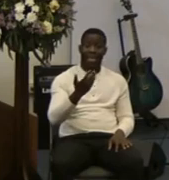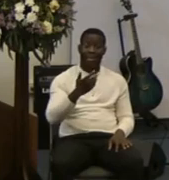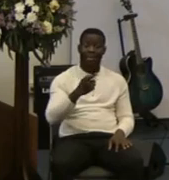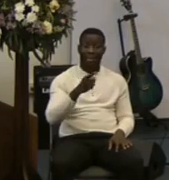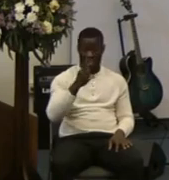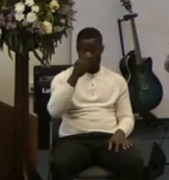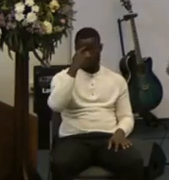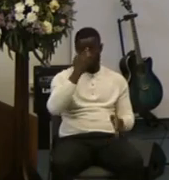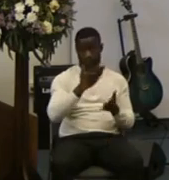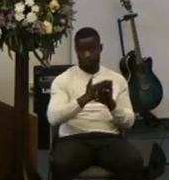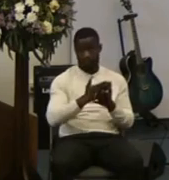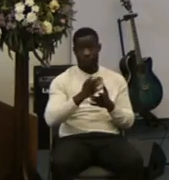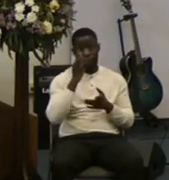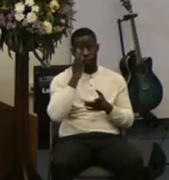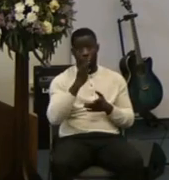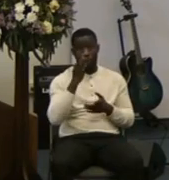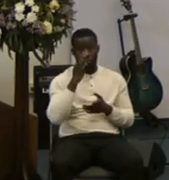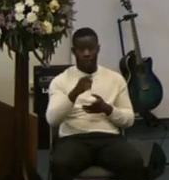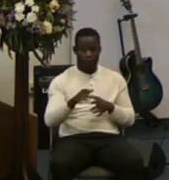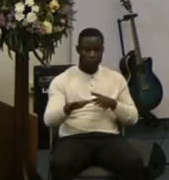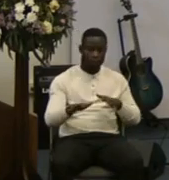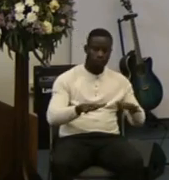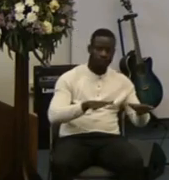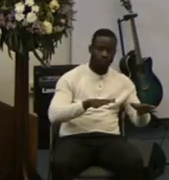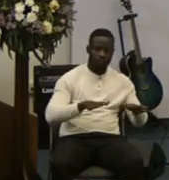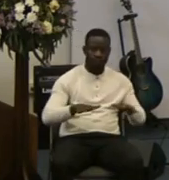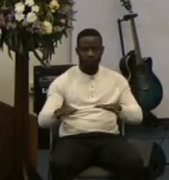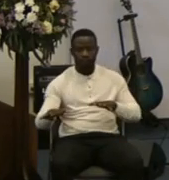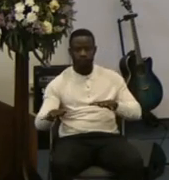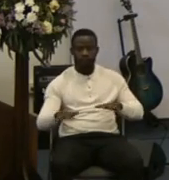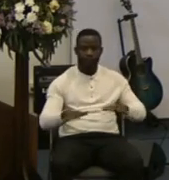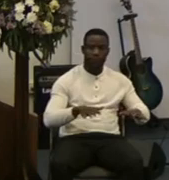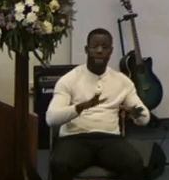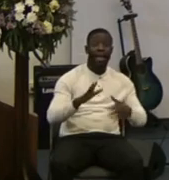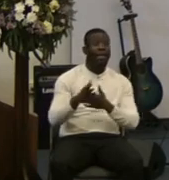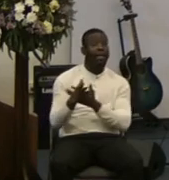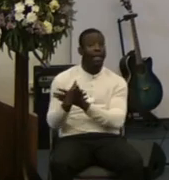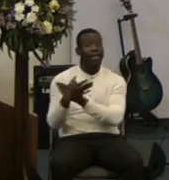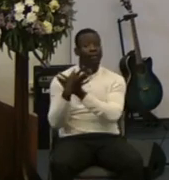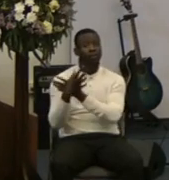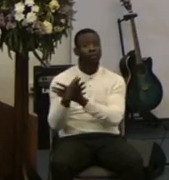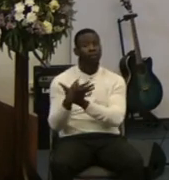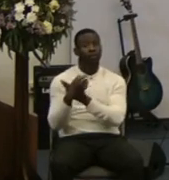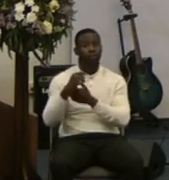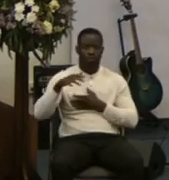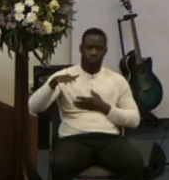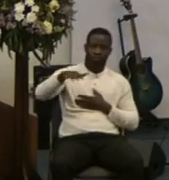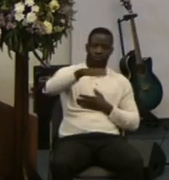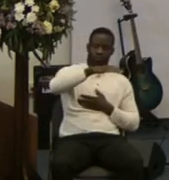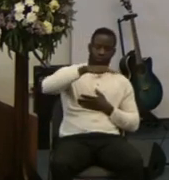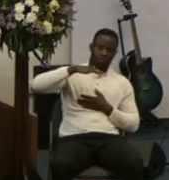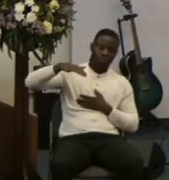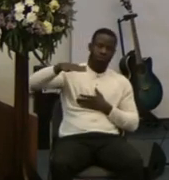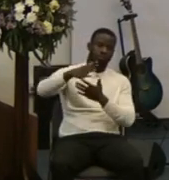it was believed that when the waters moved, an angel was hovering over the